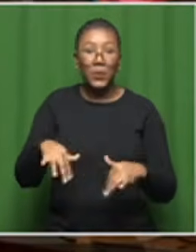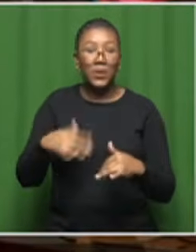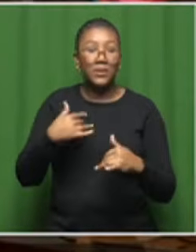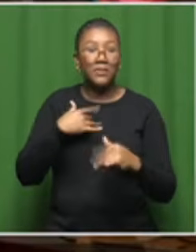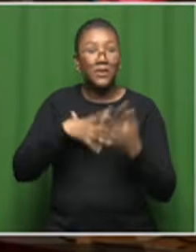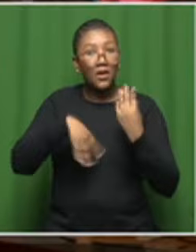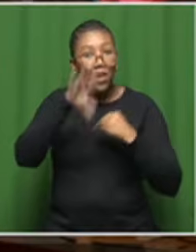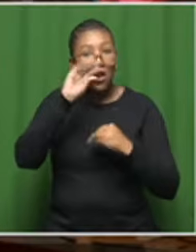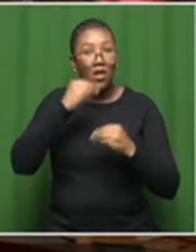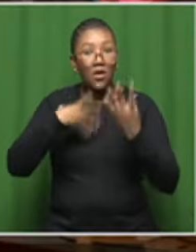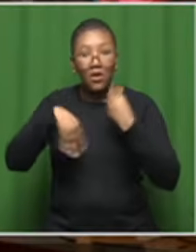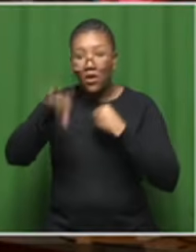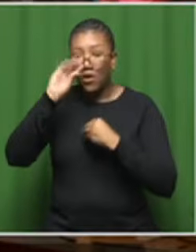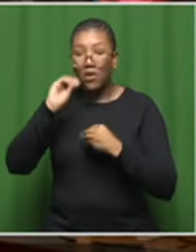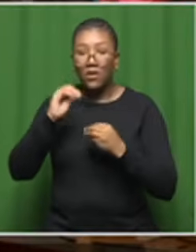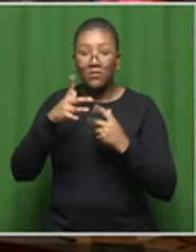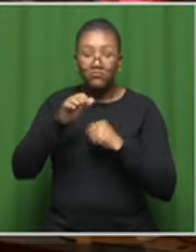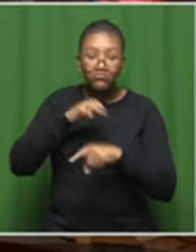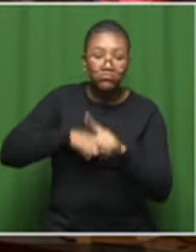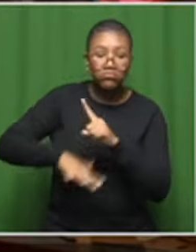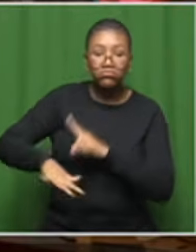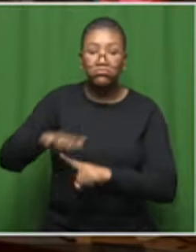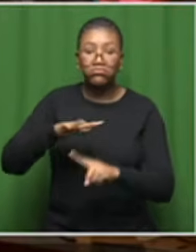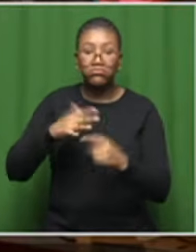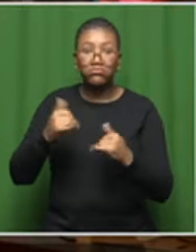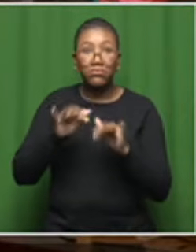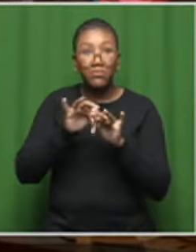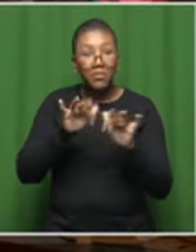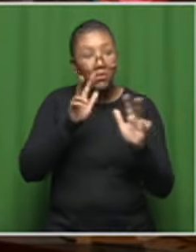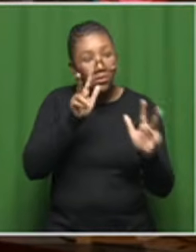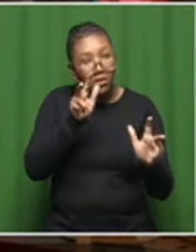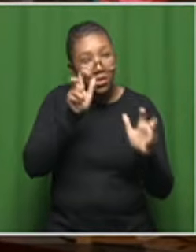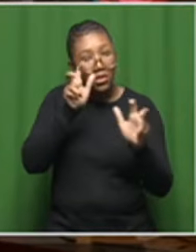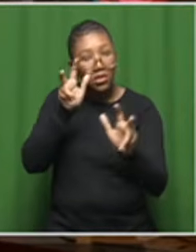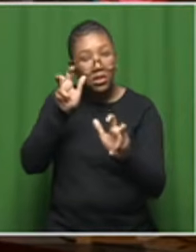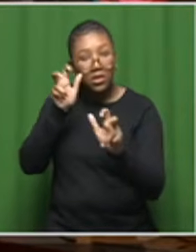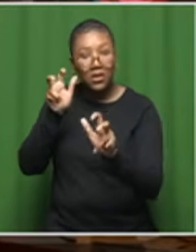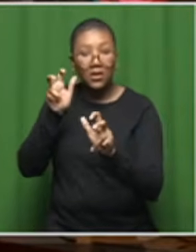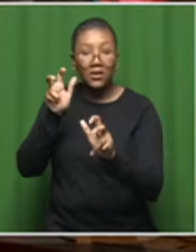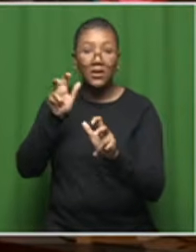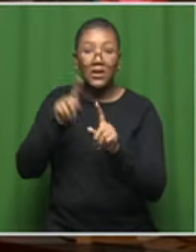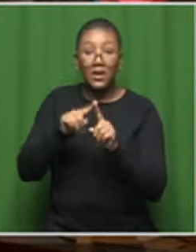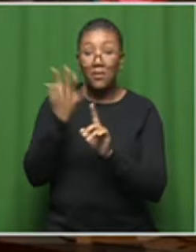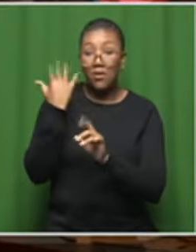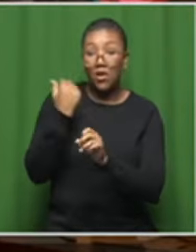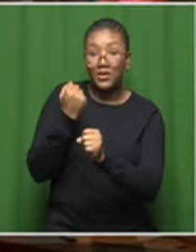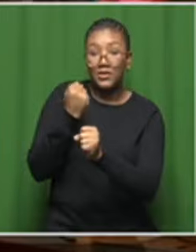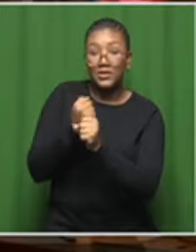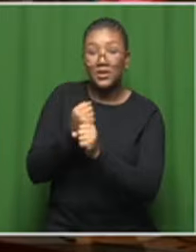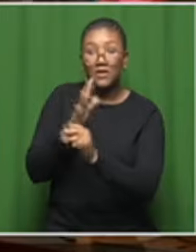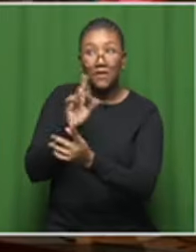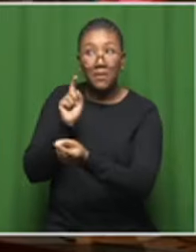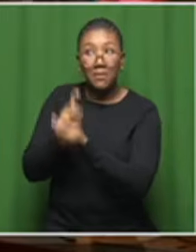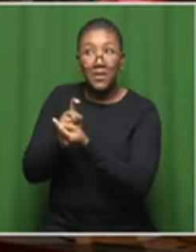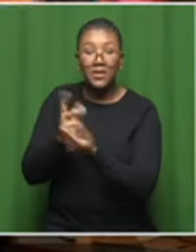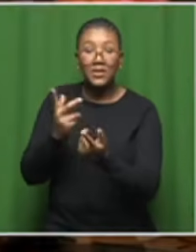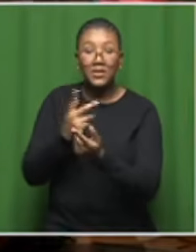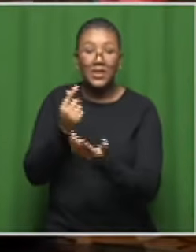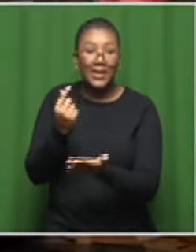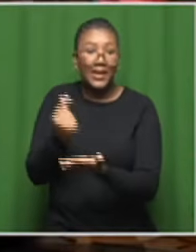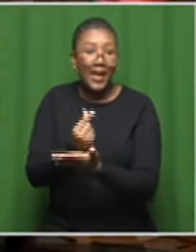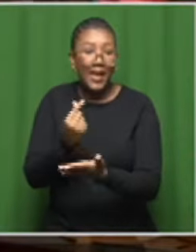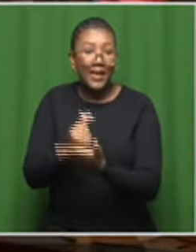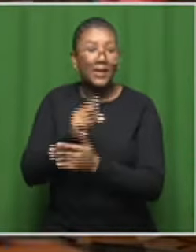so much from the artists that were there. For the L'atelier last year, I got to meet artists from Ghana,